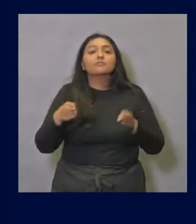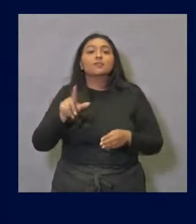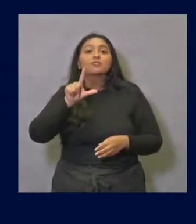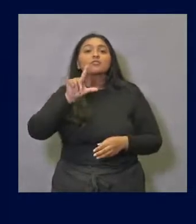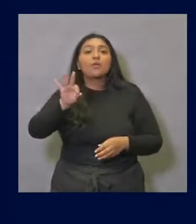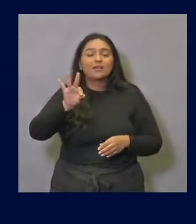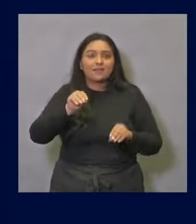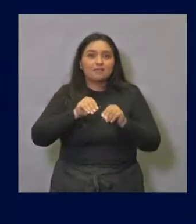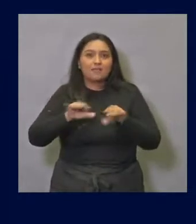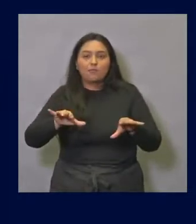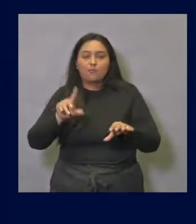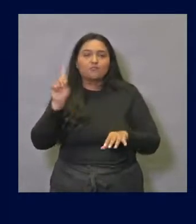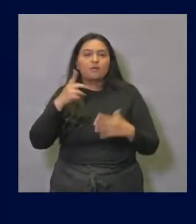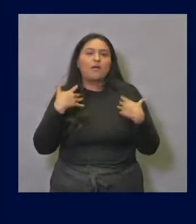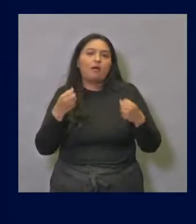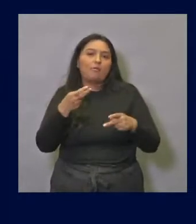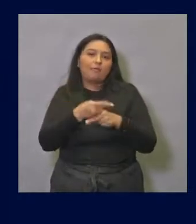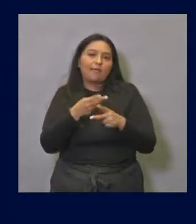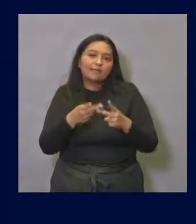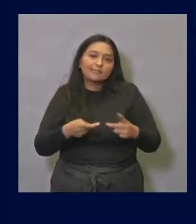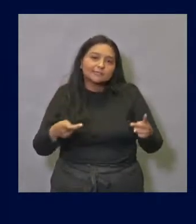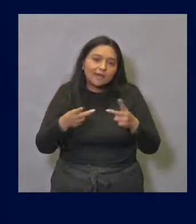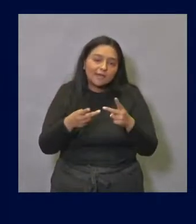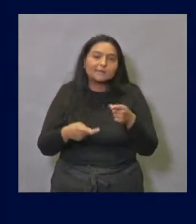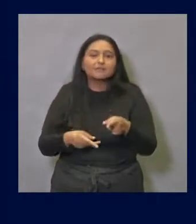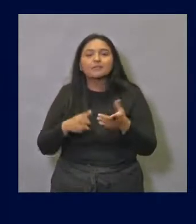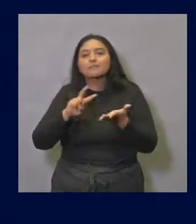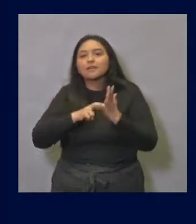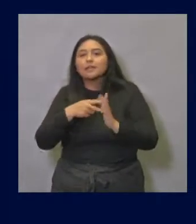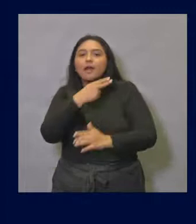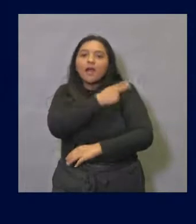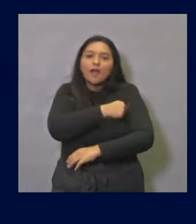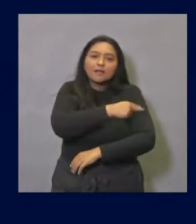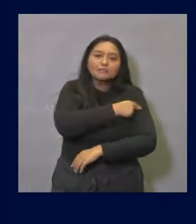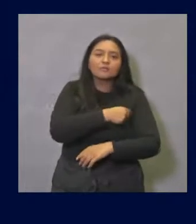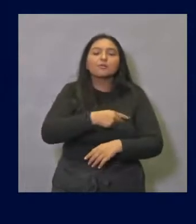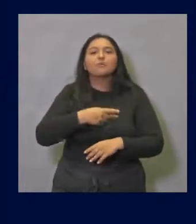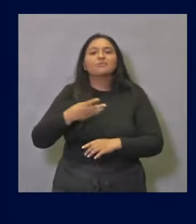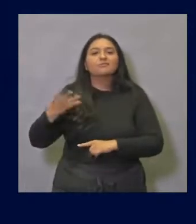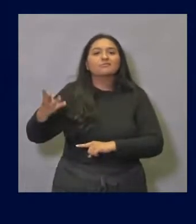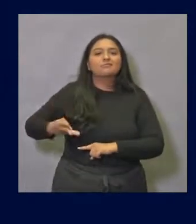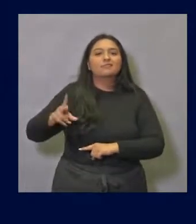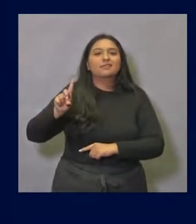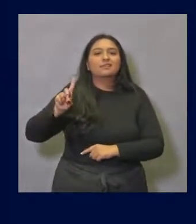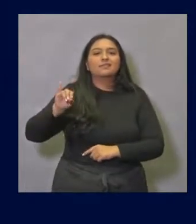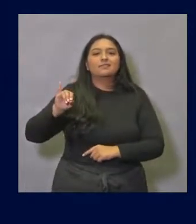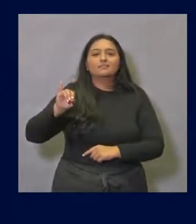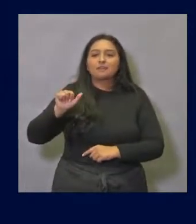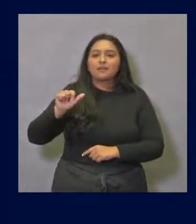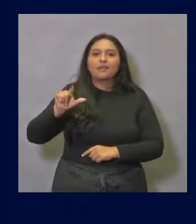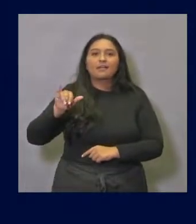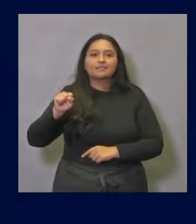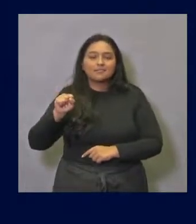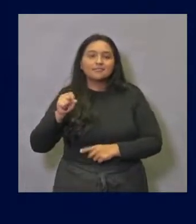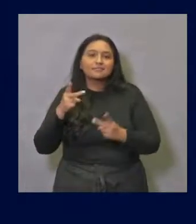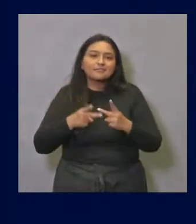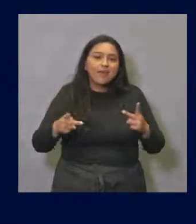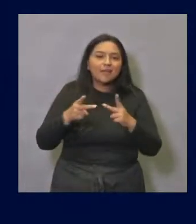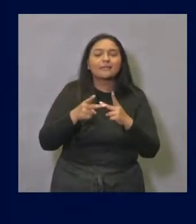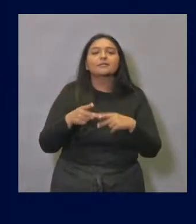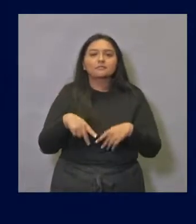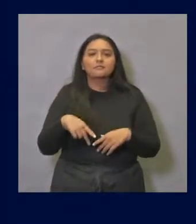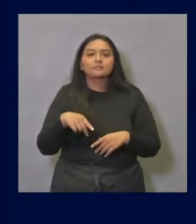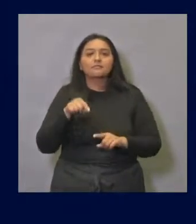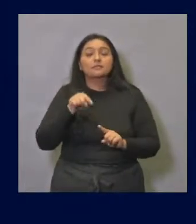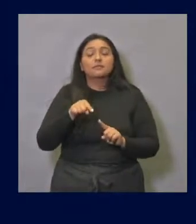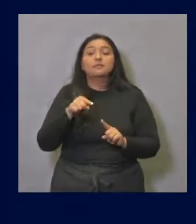reported at healthcare settings, such as hospitals, dialysis centers, and outpatient healthcare facilities. Since then, the number of outbreaks